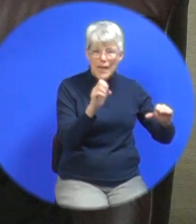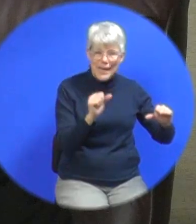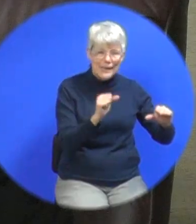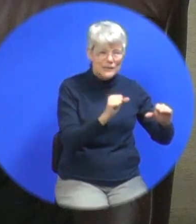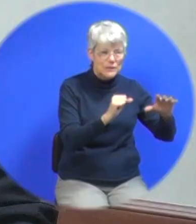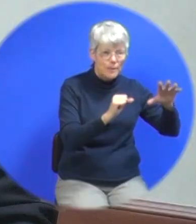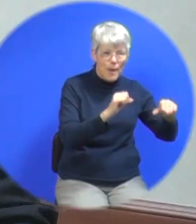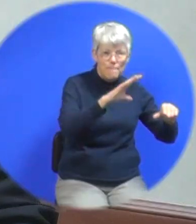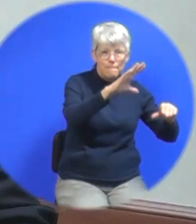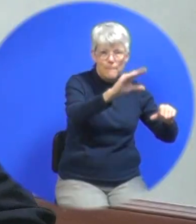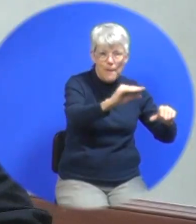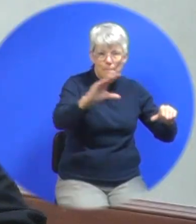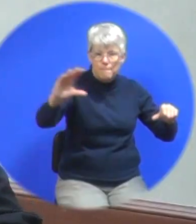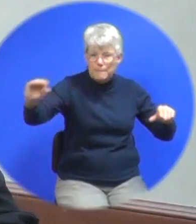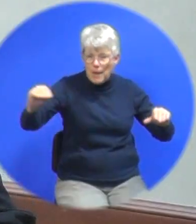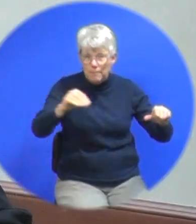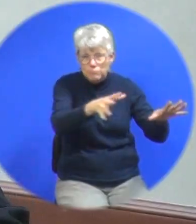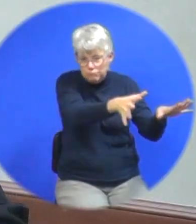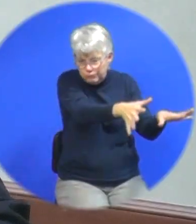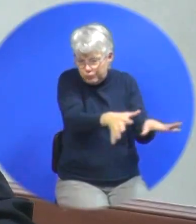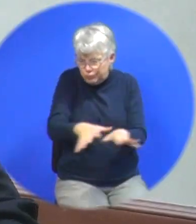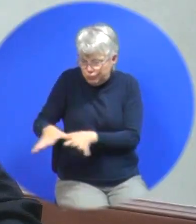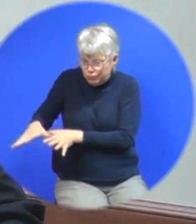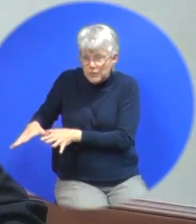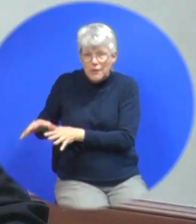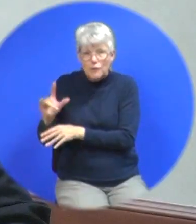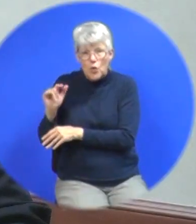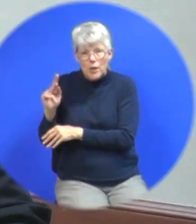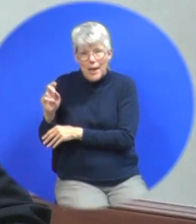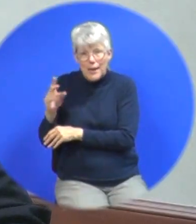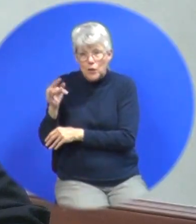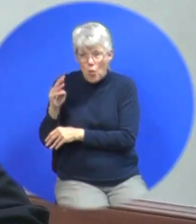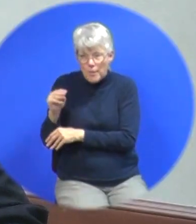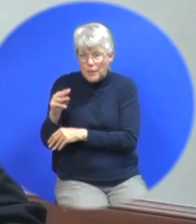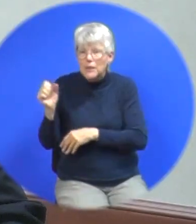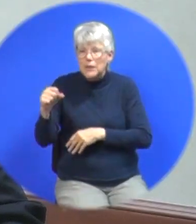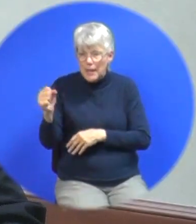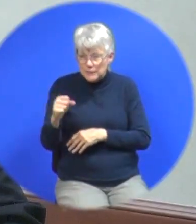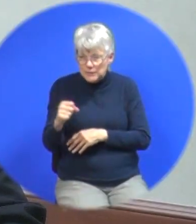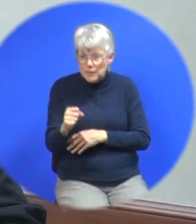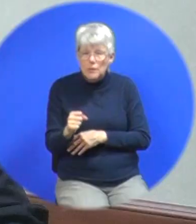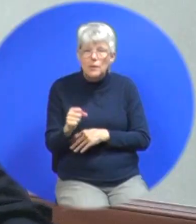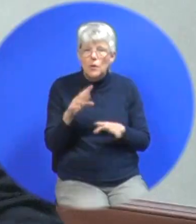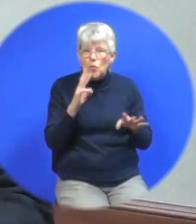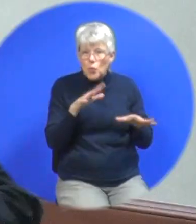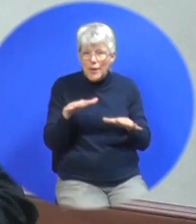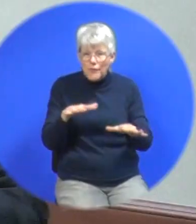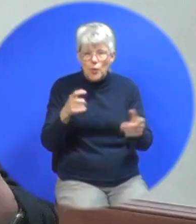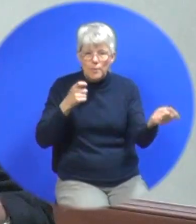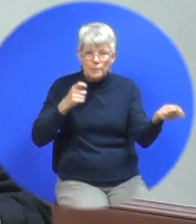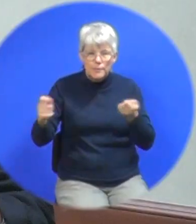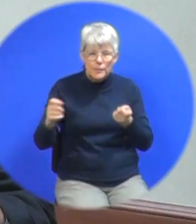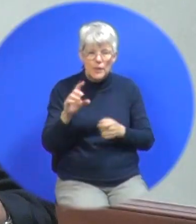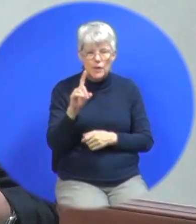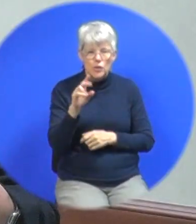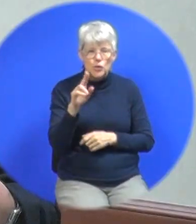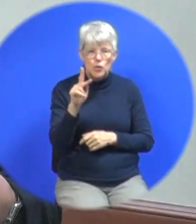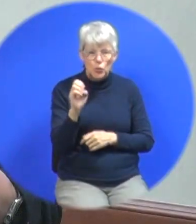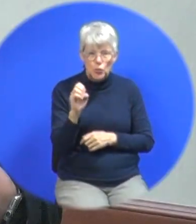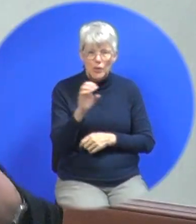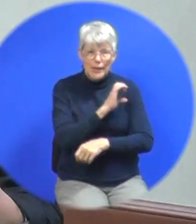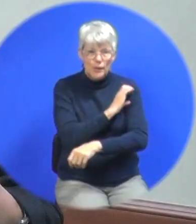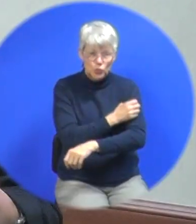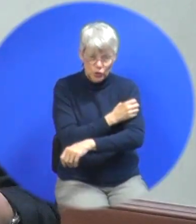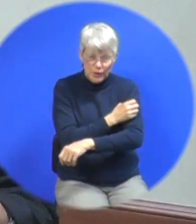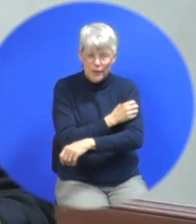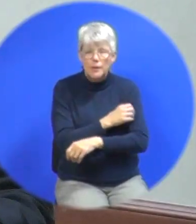that correct? Yes, sir. So the river system is managed by Duke Energy. Correct. And so it's very much interrelated. And so